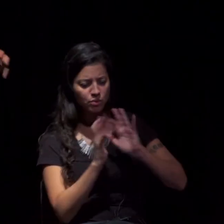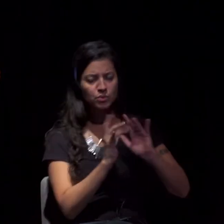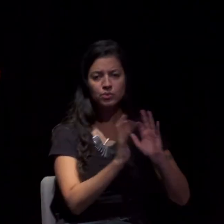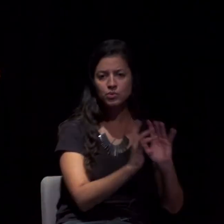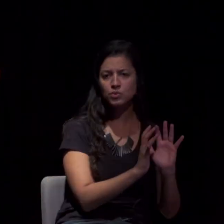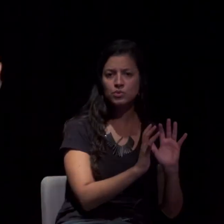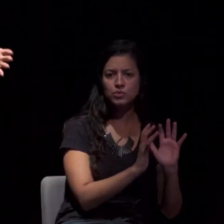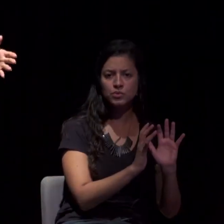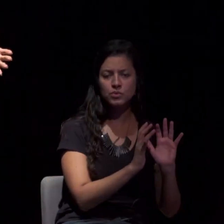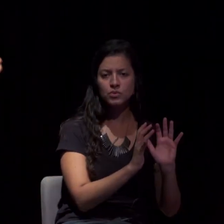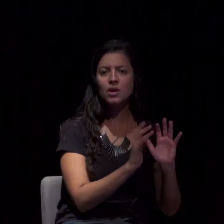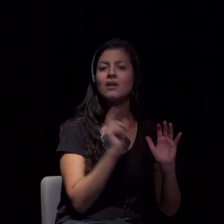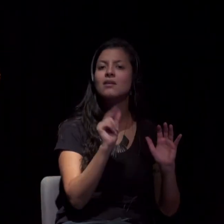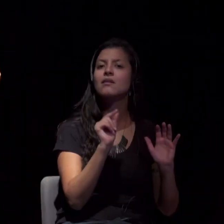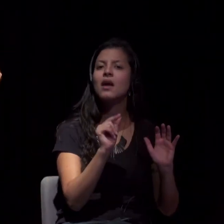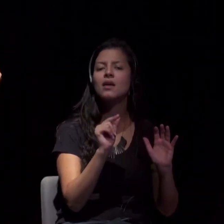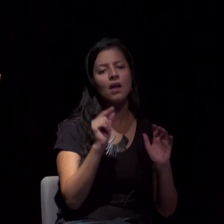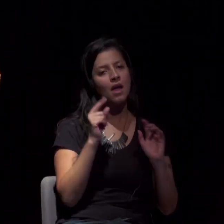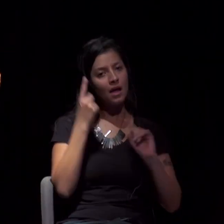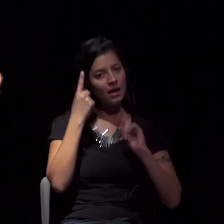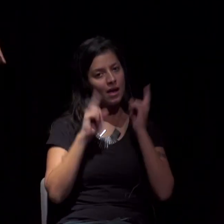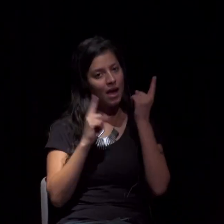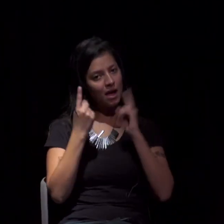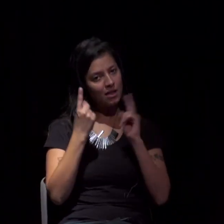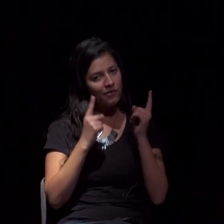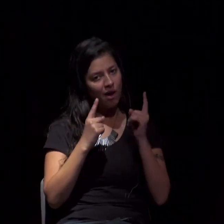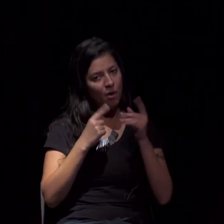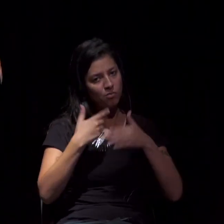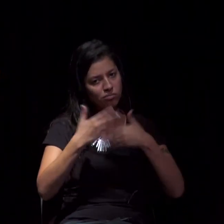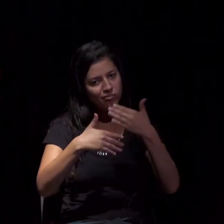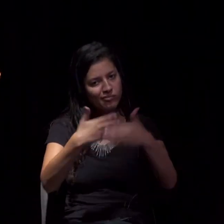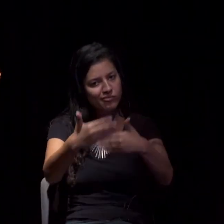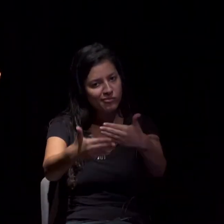Carnaval, as you may know, stems from the